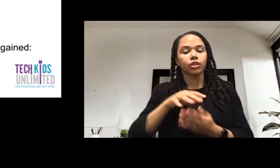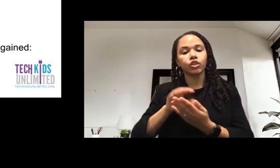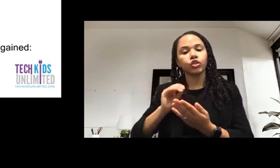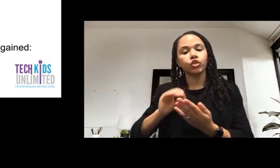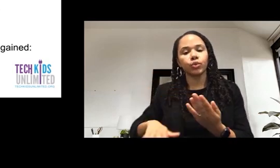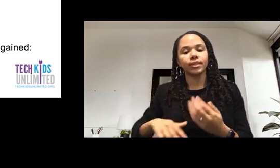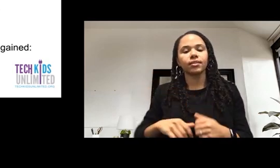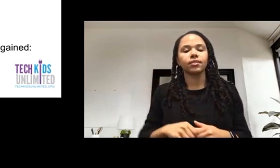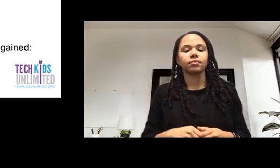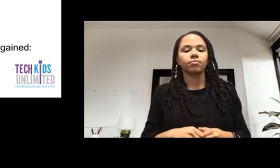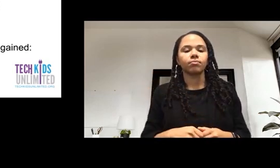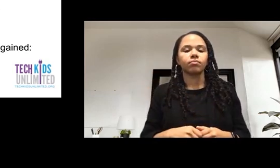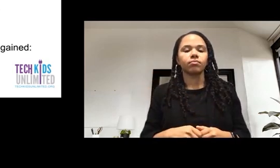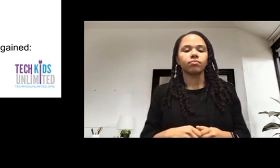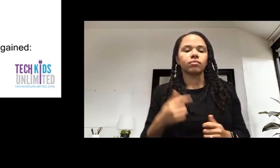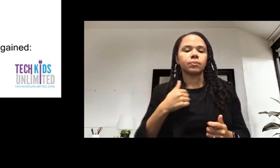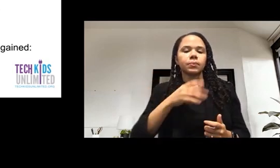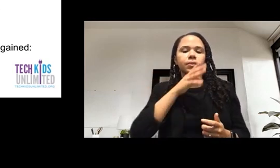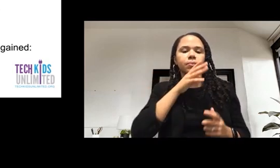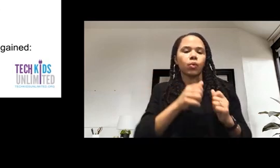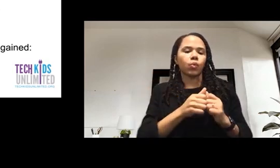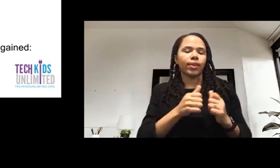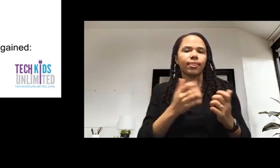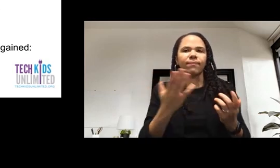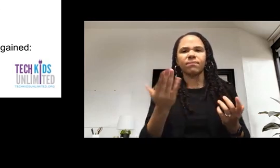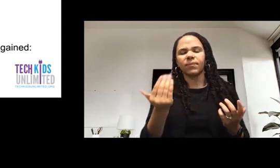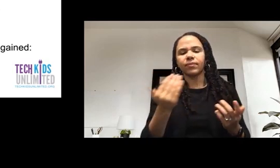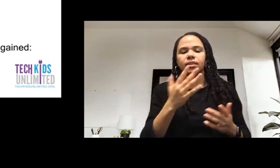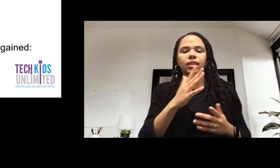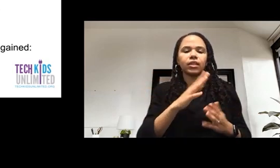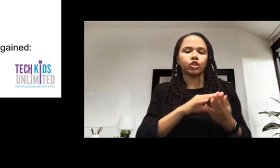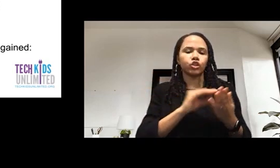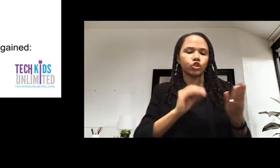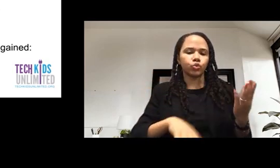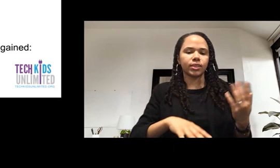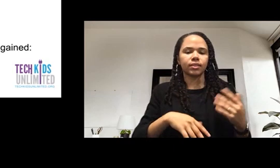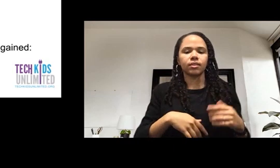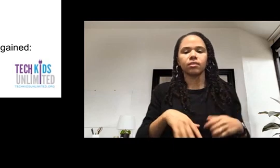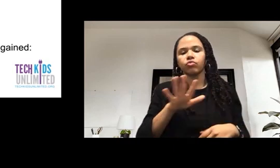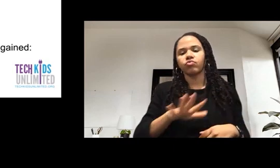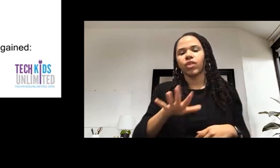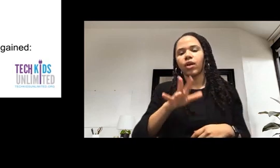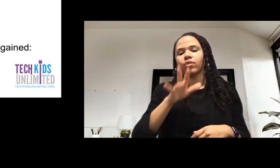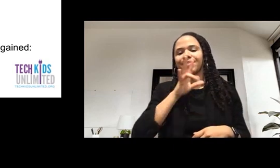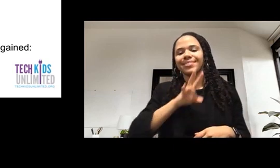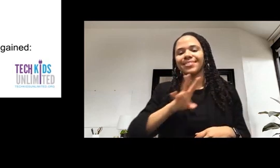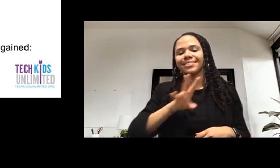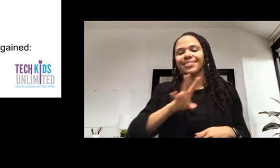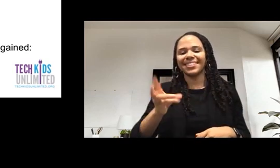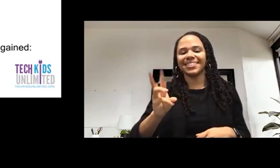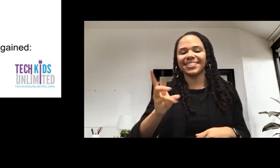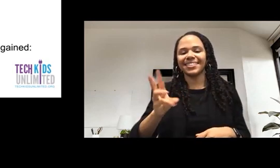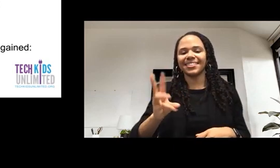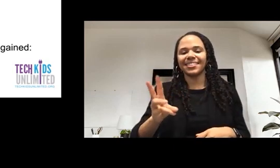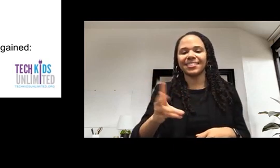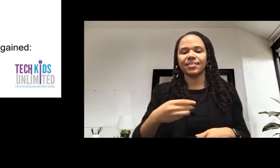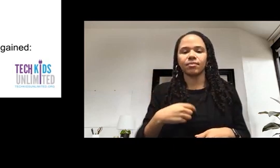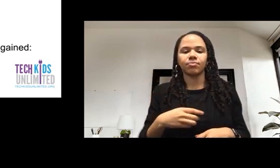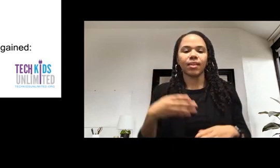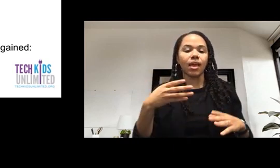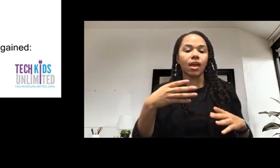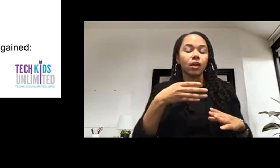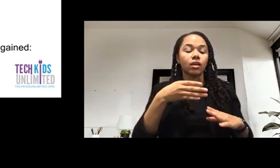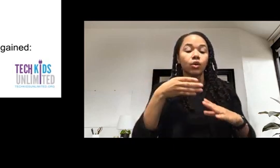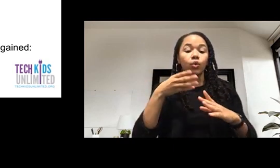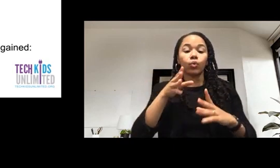15 students around age 16 and their parents. We spoke to each individual before and after they attended a TKU workshop for